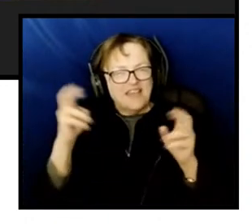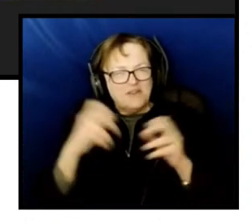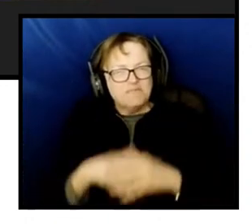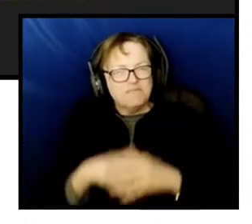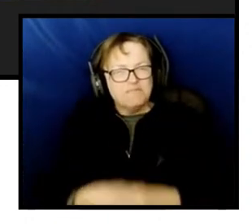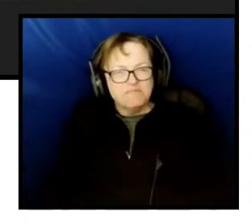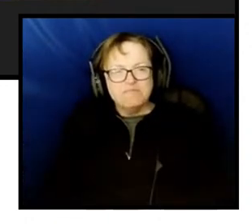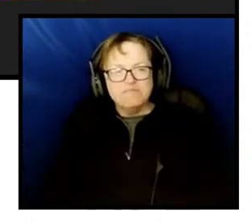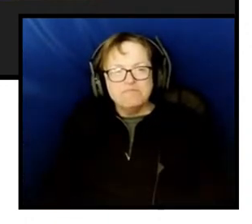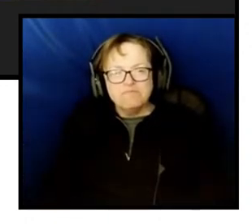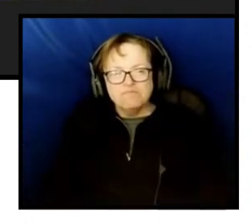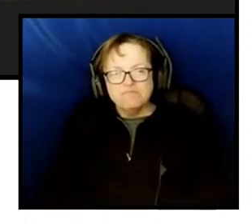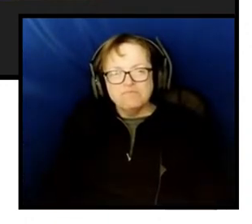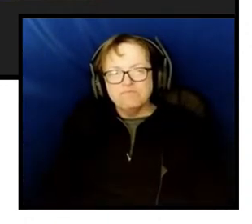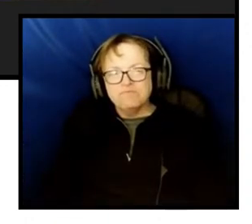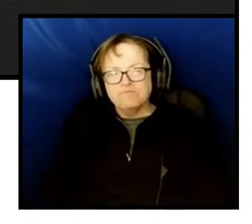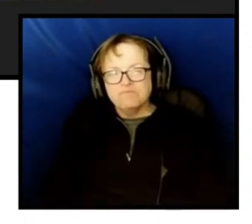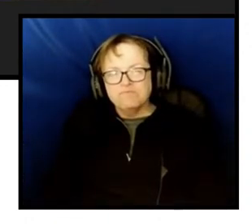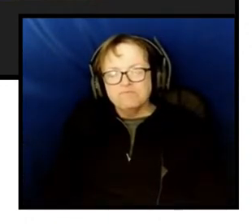You can go ahead, Sparta.